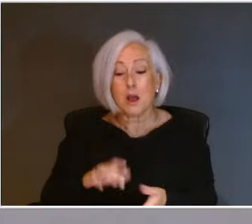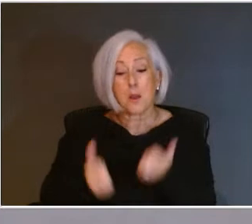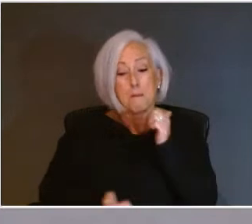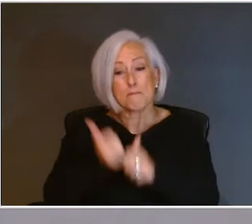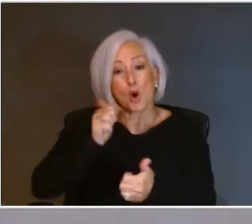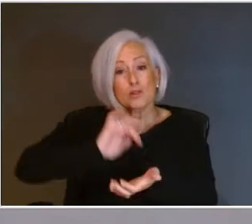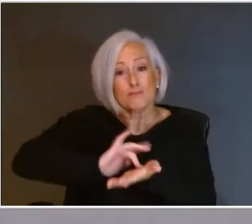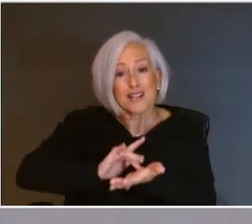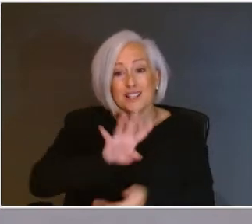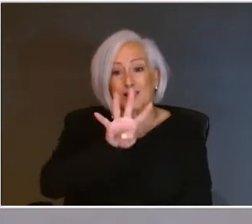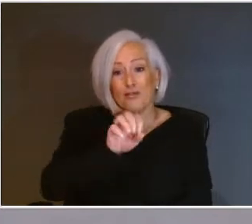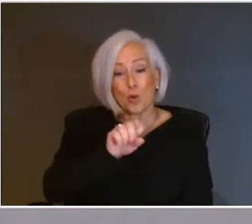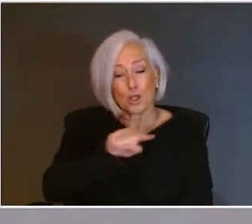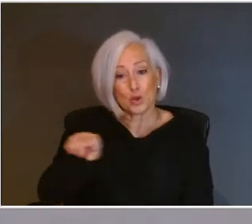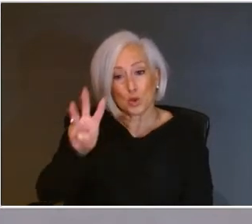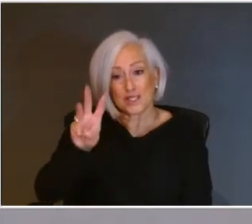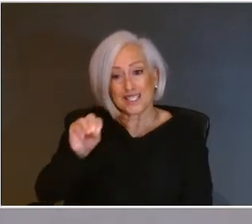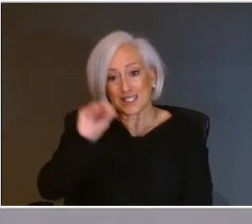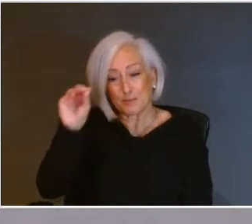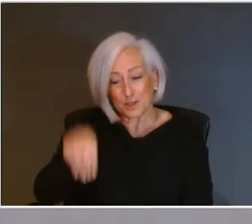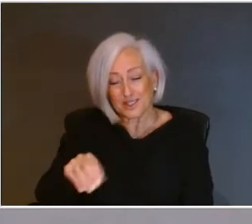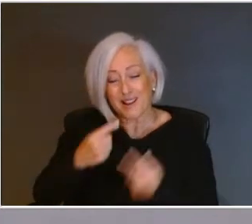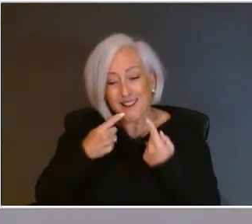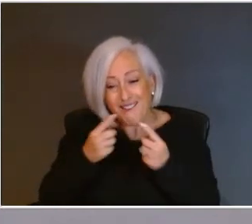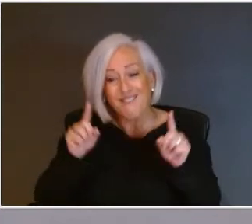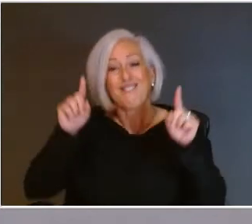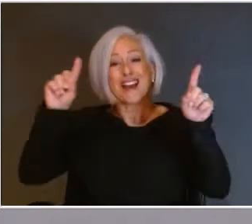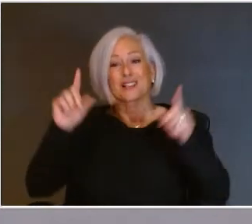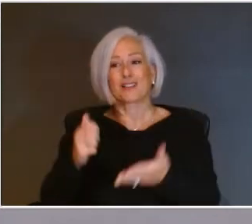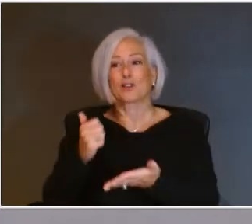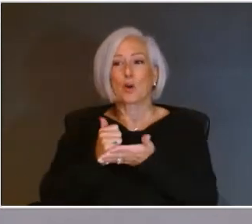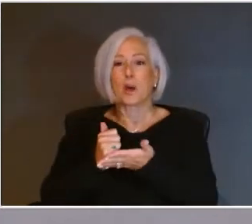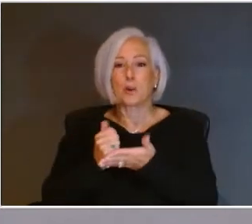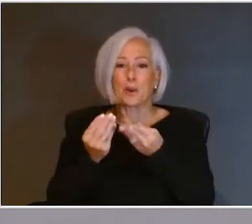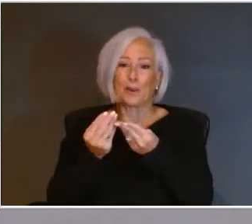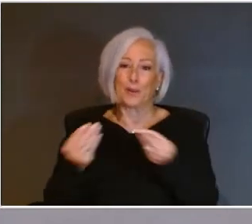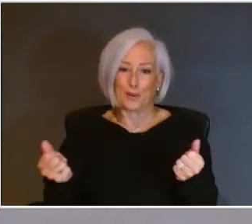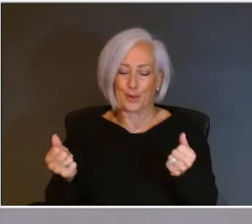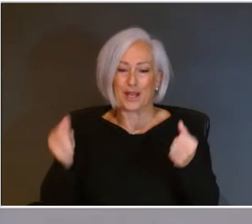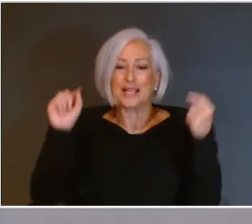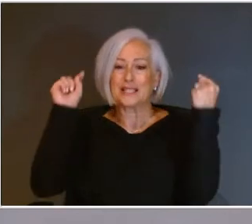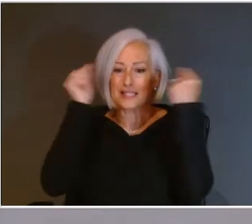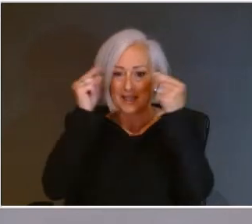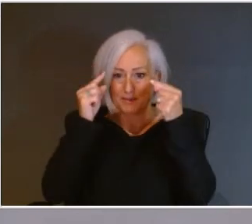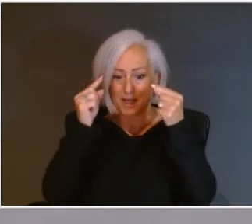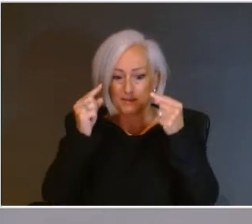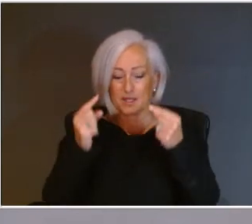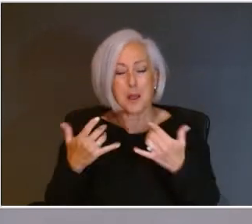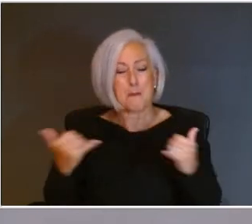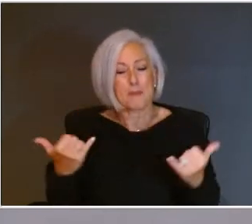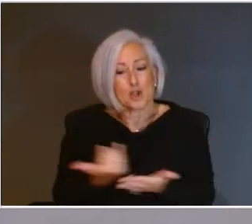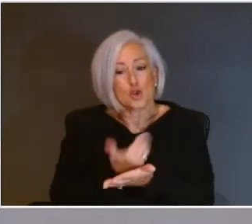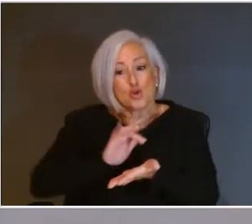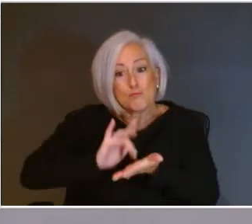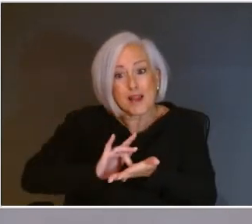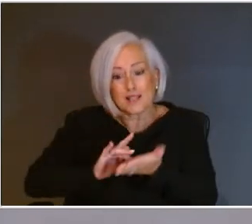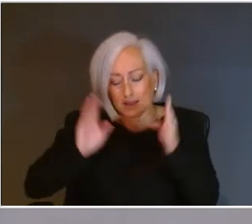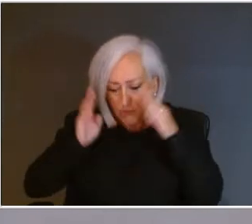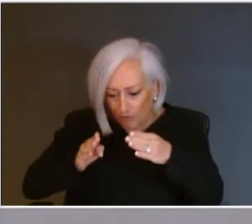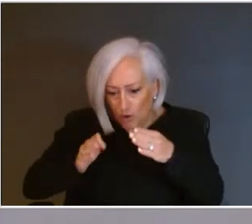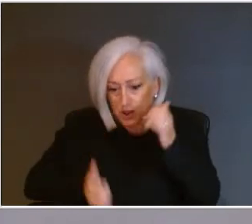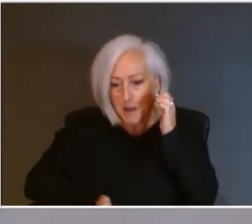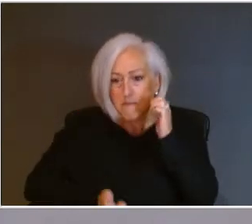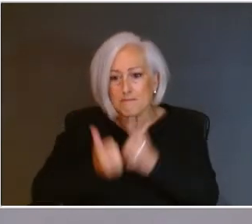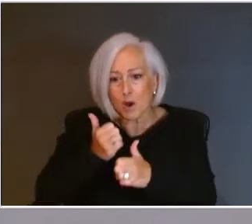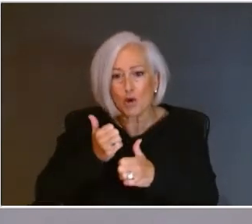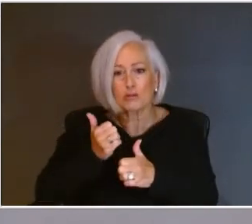in treating the symptoms. And so the newer classes of medications are looking at most bothersome symptom in addition to just pain response, because some